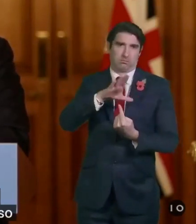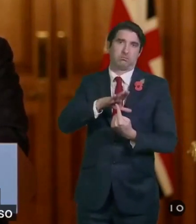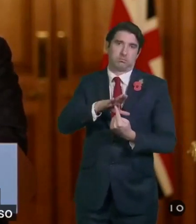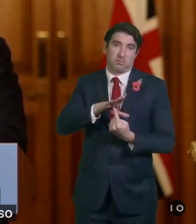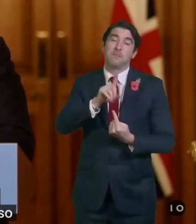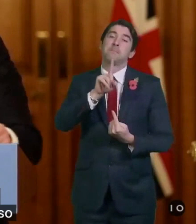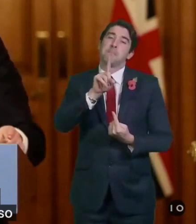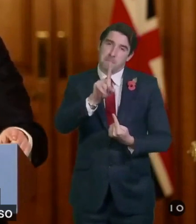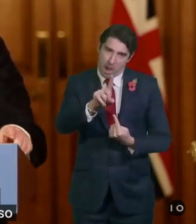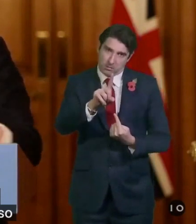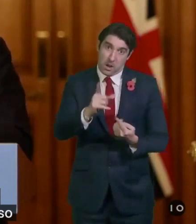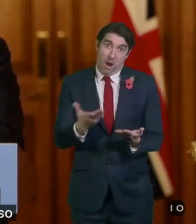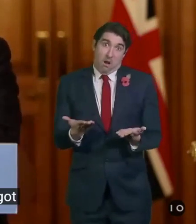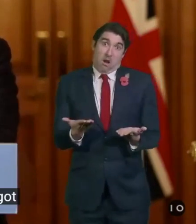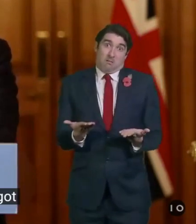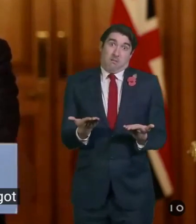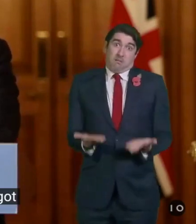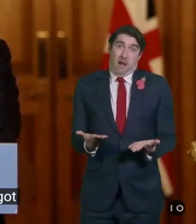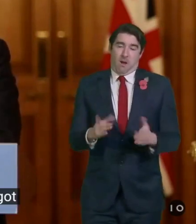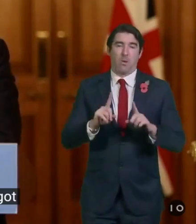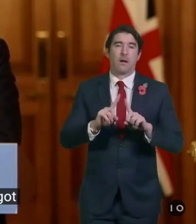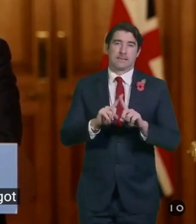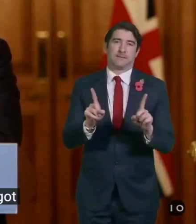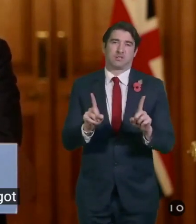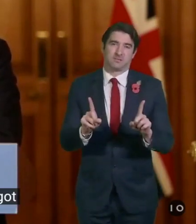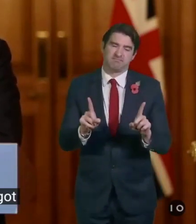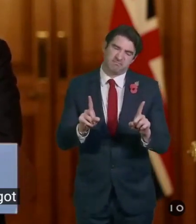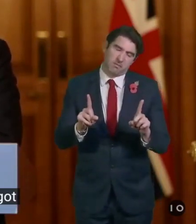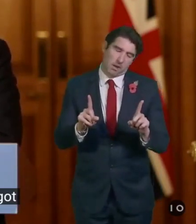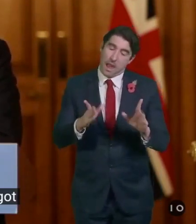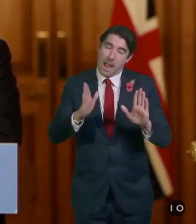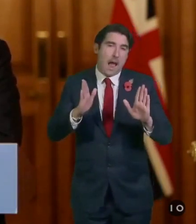we've got to be humble in the face of nature.